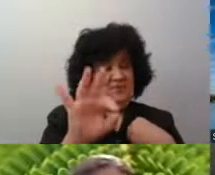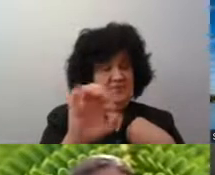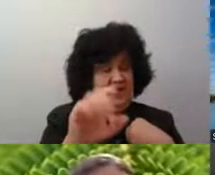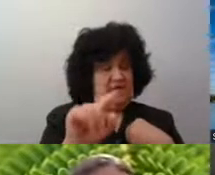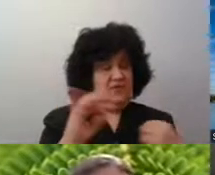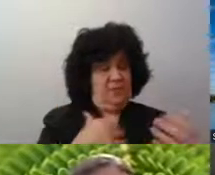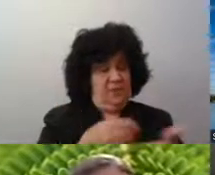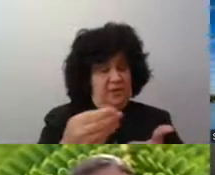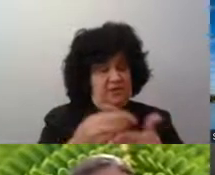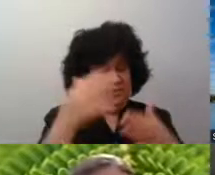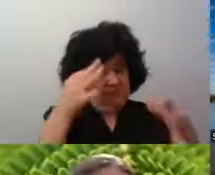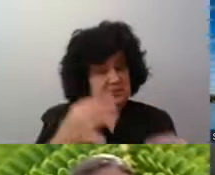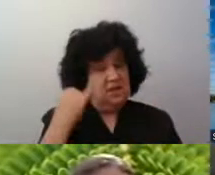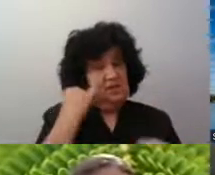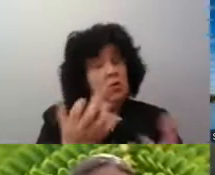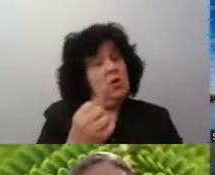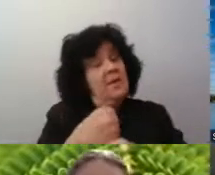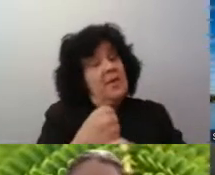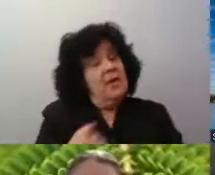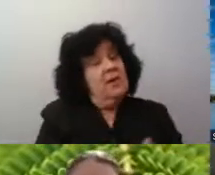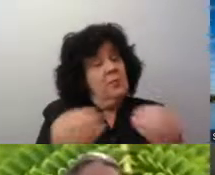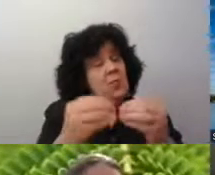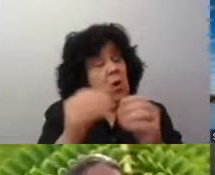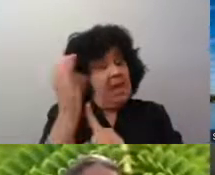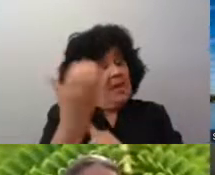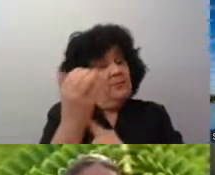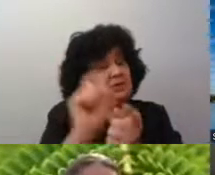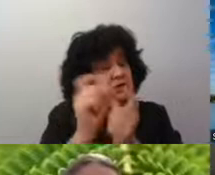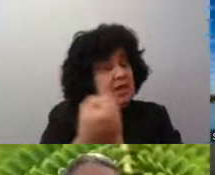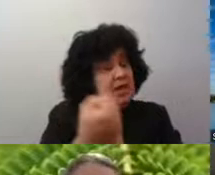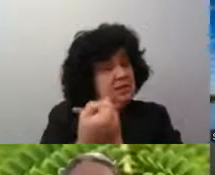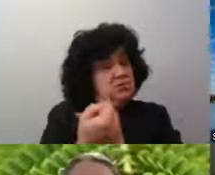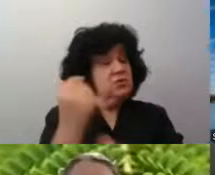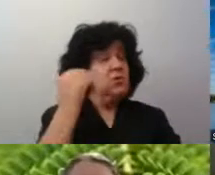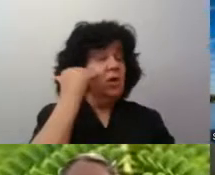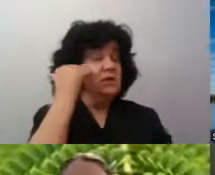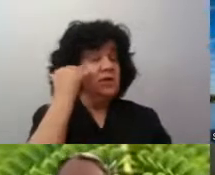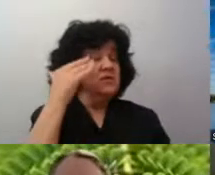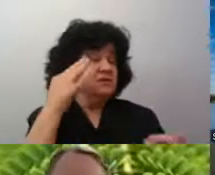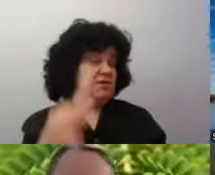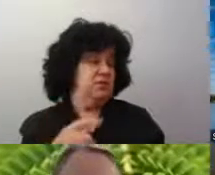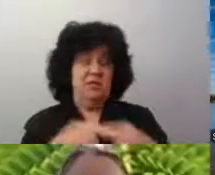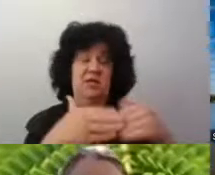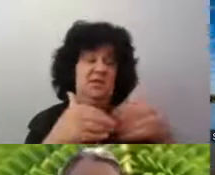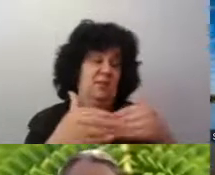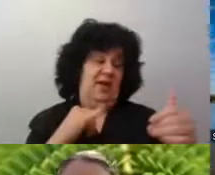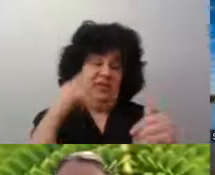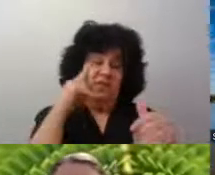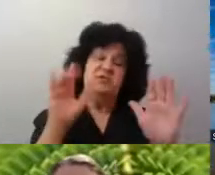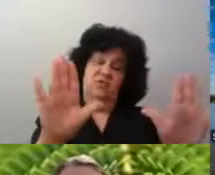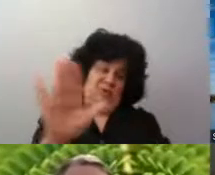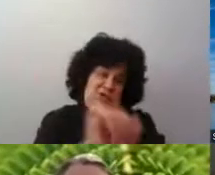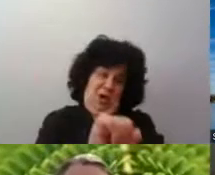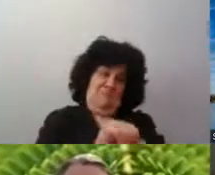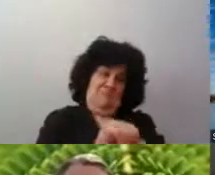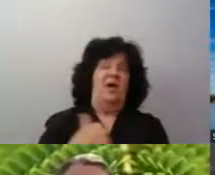decisions if we want to make more climate change conscious decisions. But anyway, I think it's a great task and I'm ecstatic to be